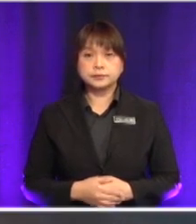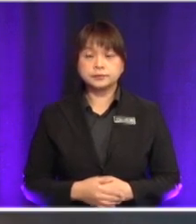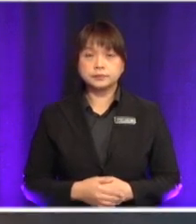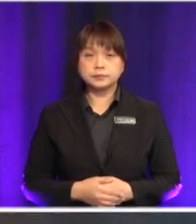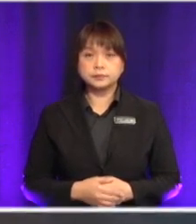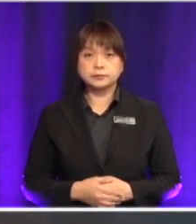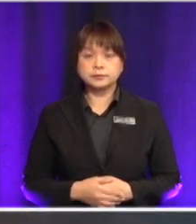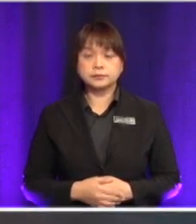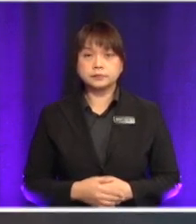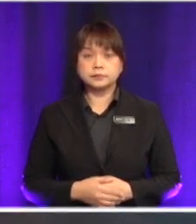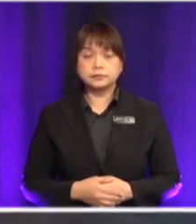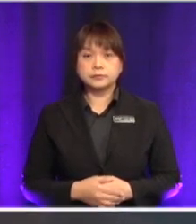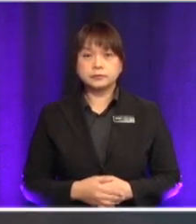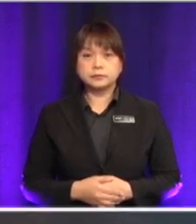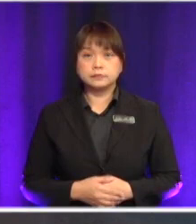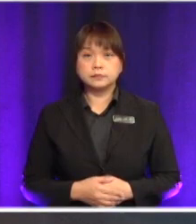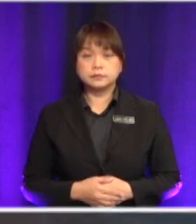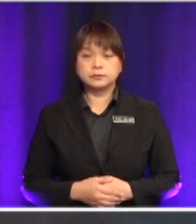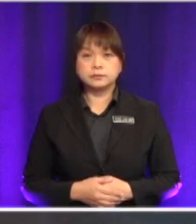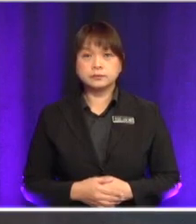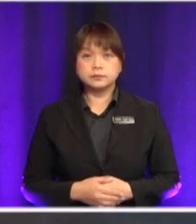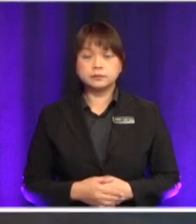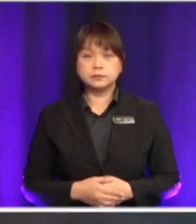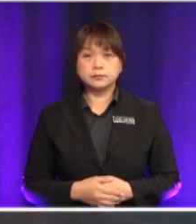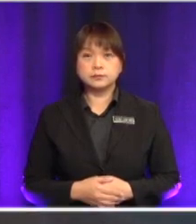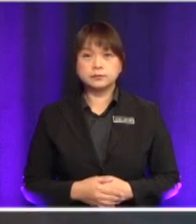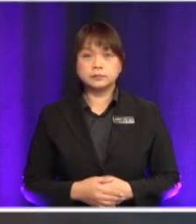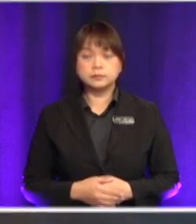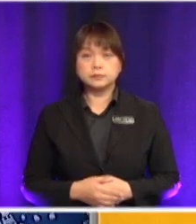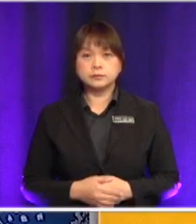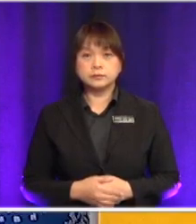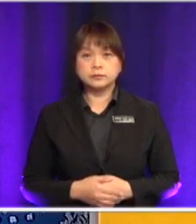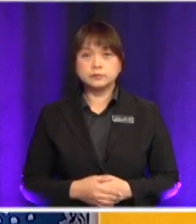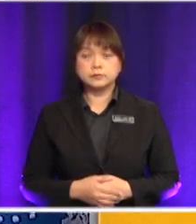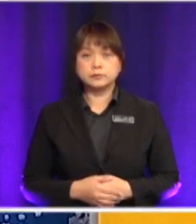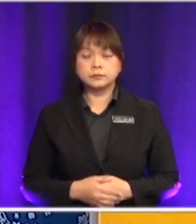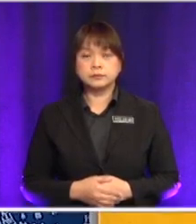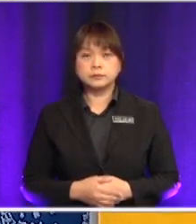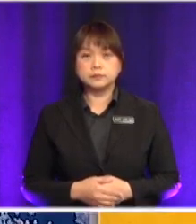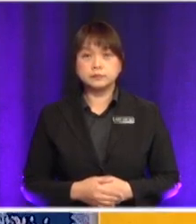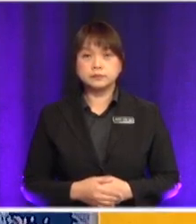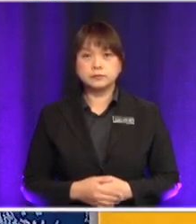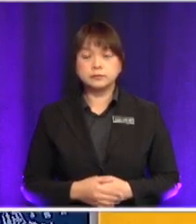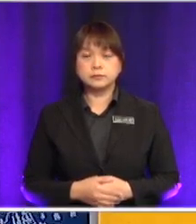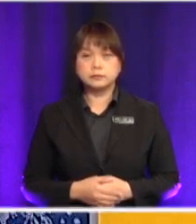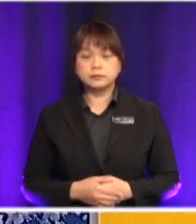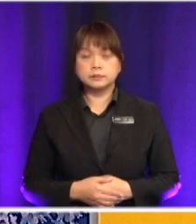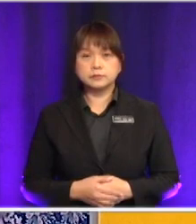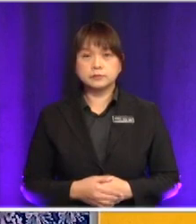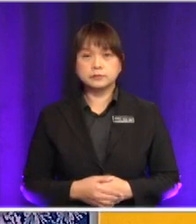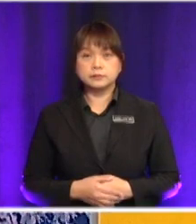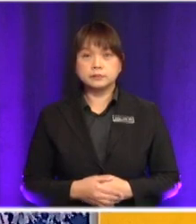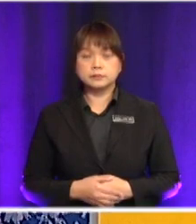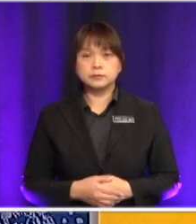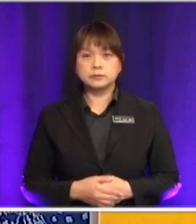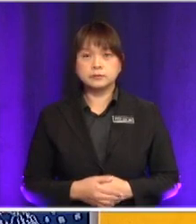they read the text. Okay, we'll find out soon. Okay, but before we read the text, let's get back to the 5 words that the pupils were supposed